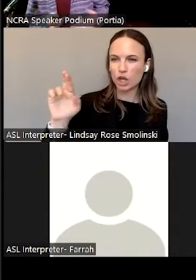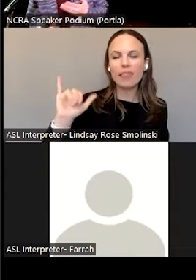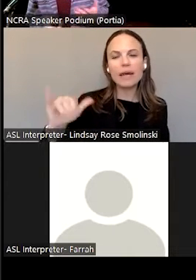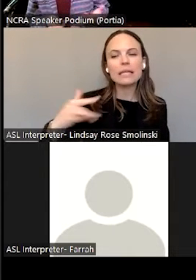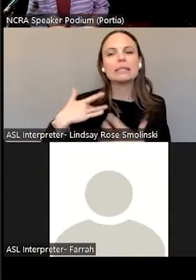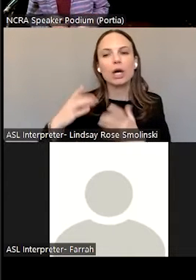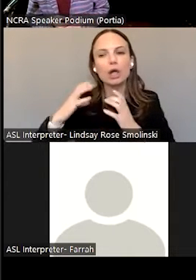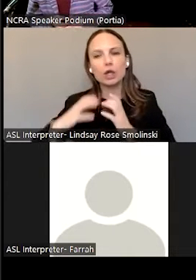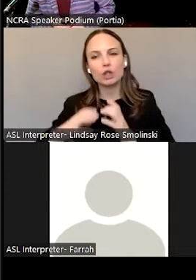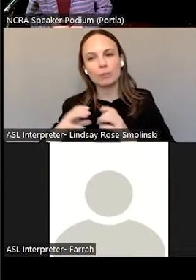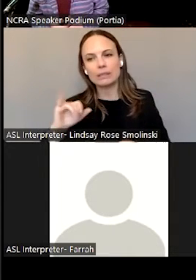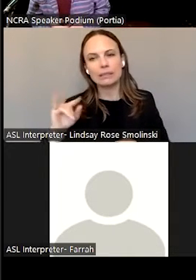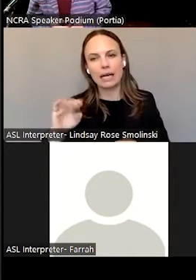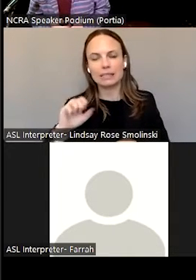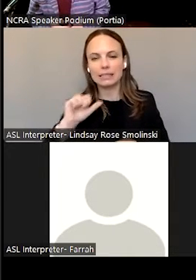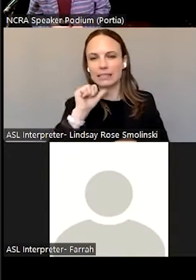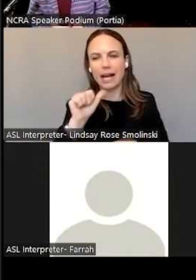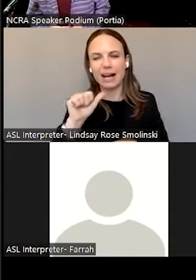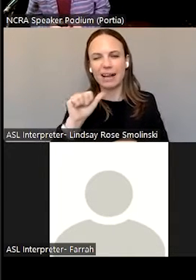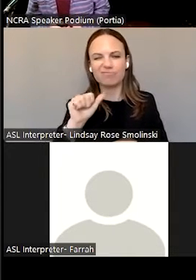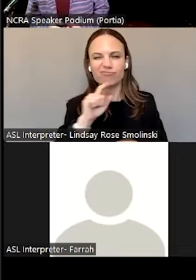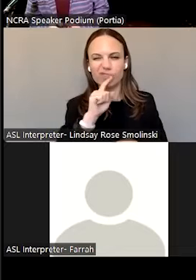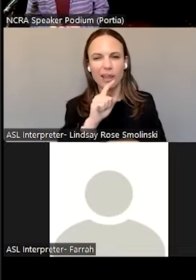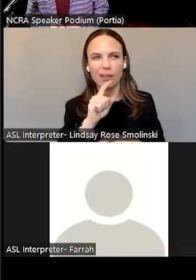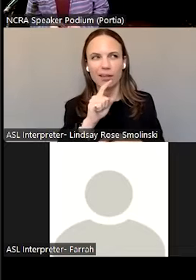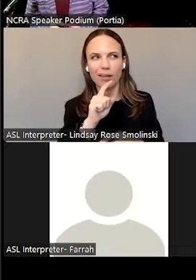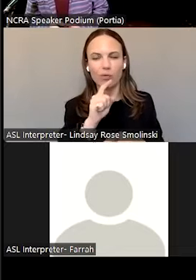size, not so much a restaurant size.